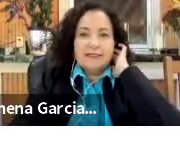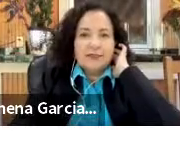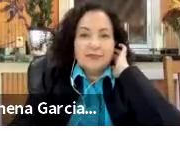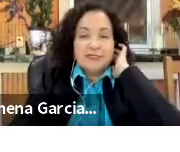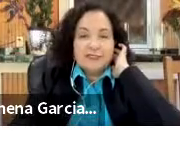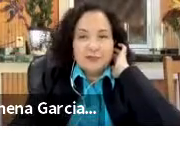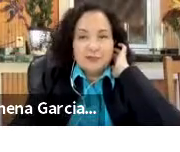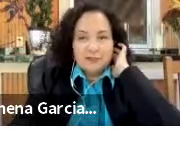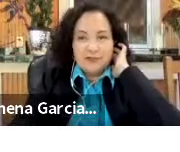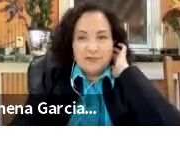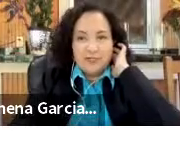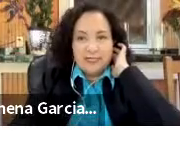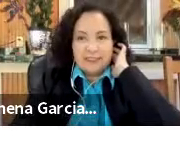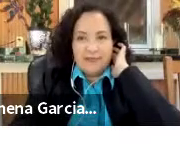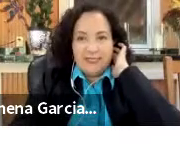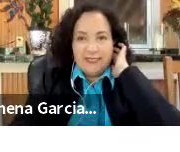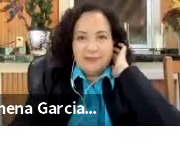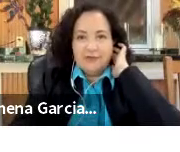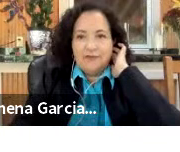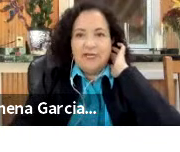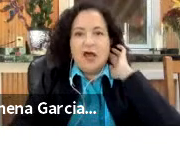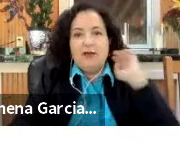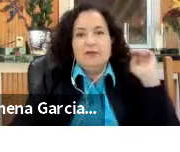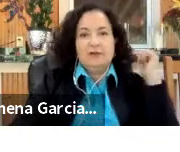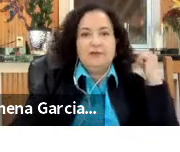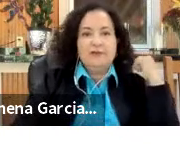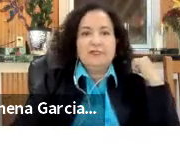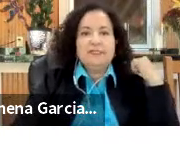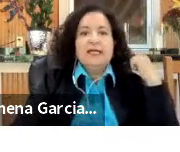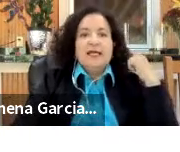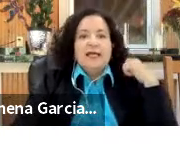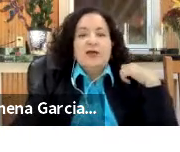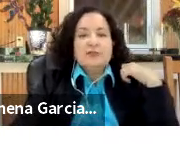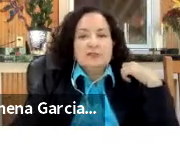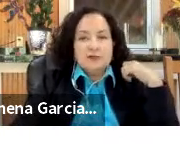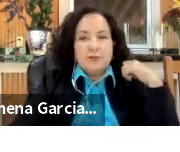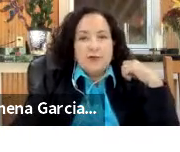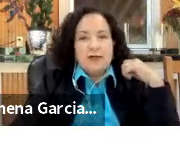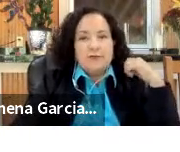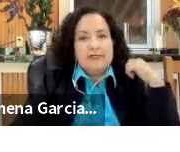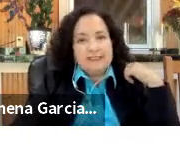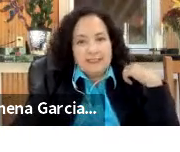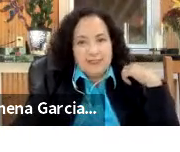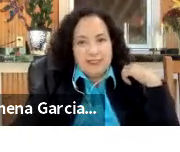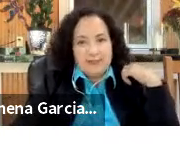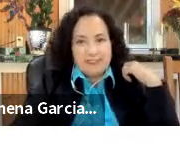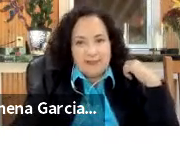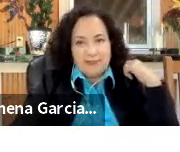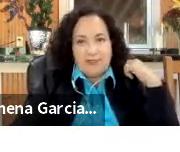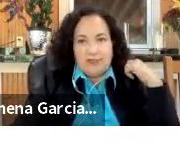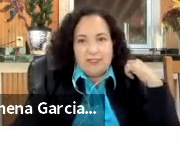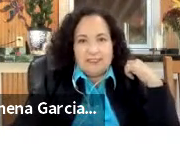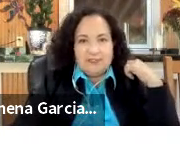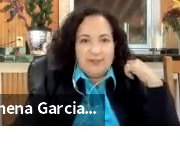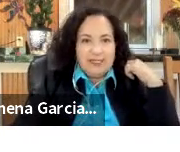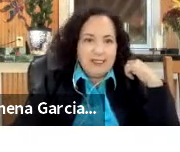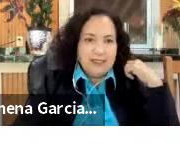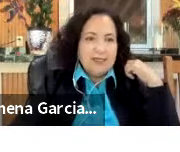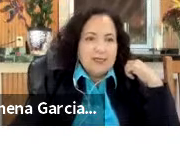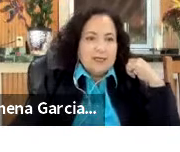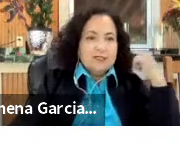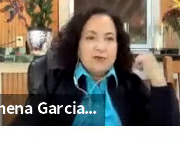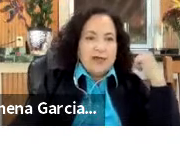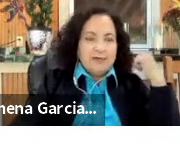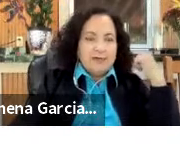We ask that you please mute yourselves when not speaking to prevent audio interference. And also, please state your name and title prior to